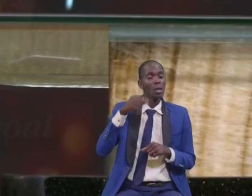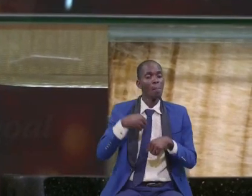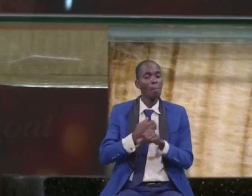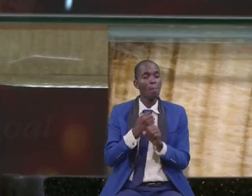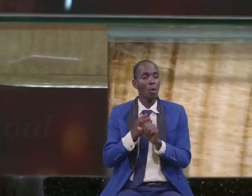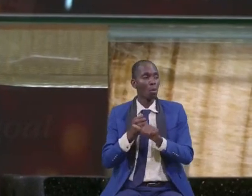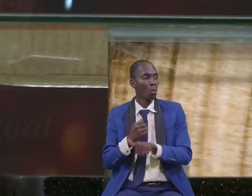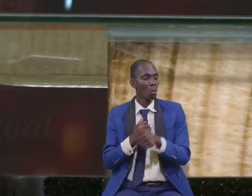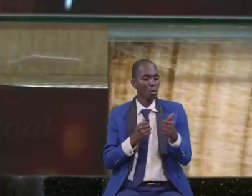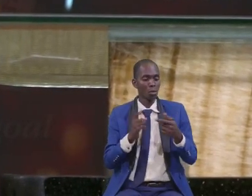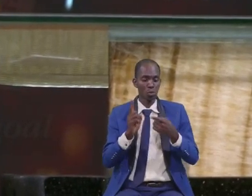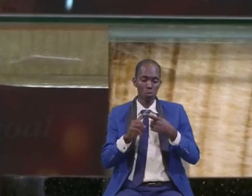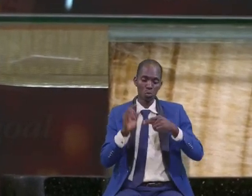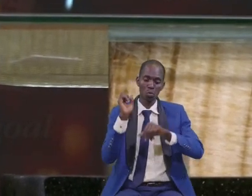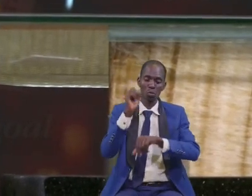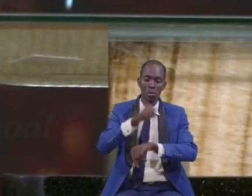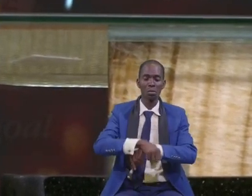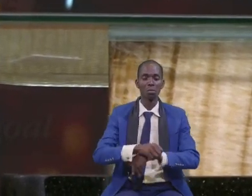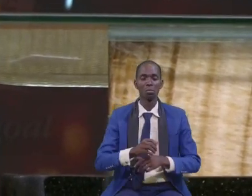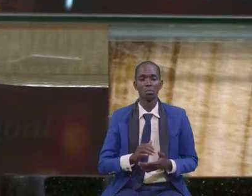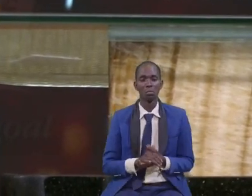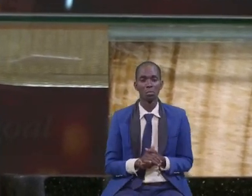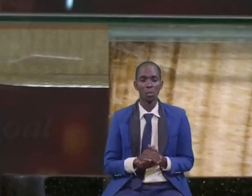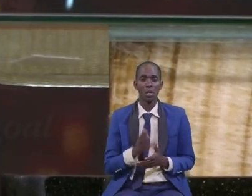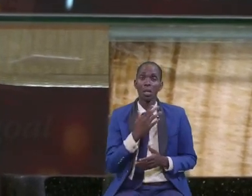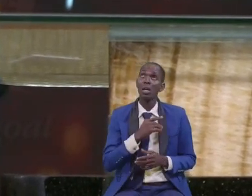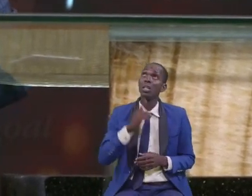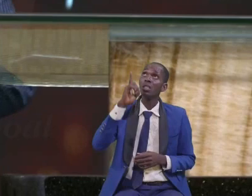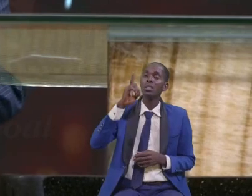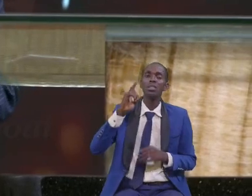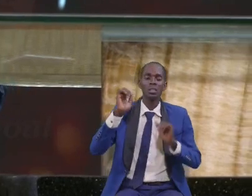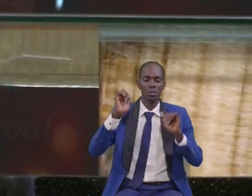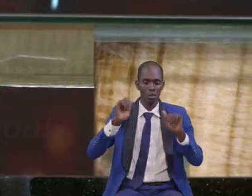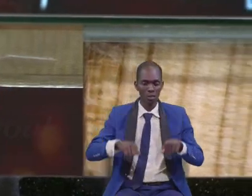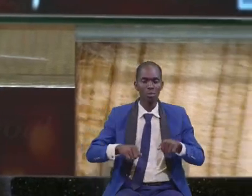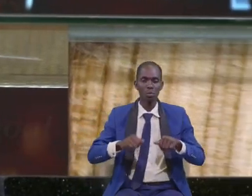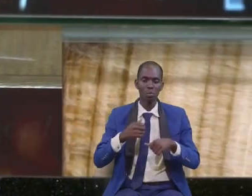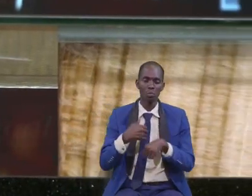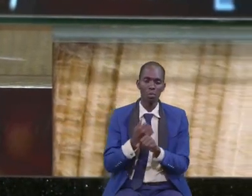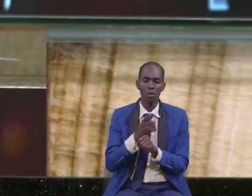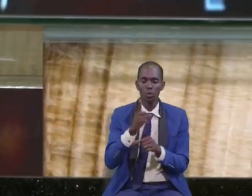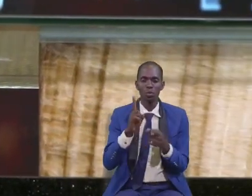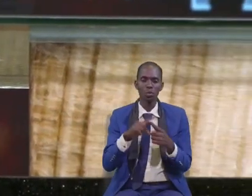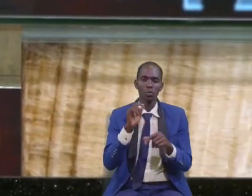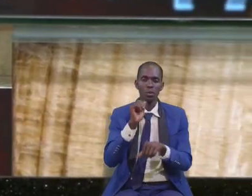overcome, and he'll make you overcome.